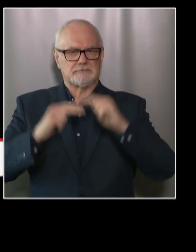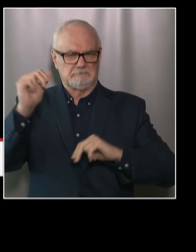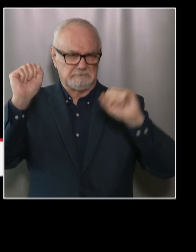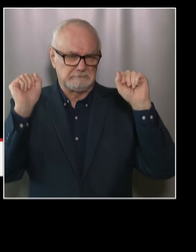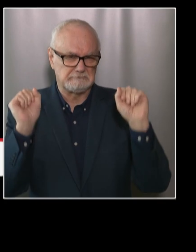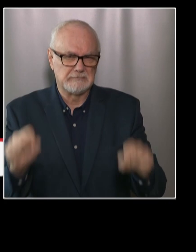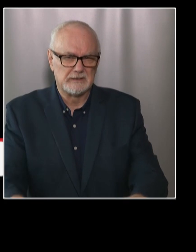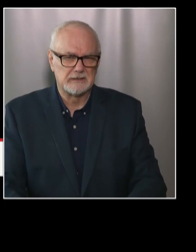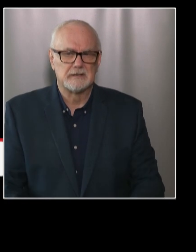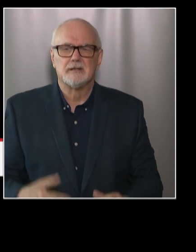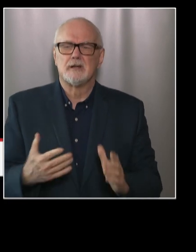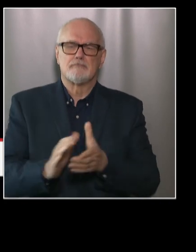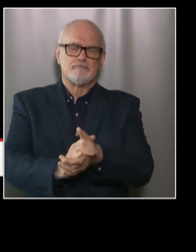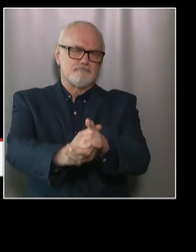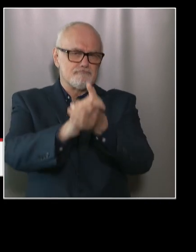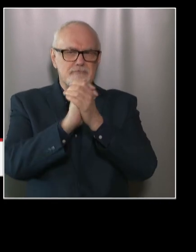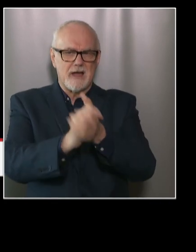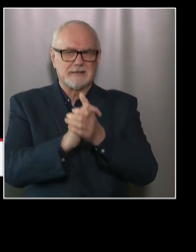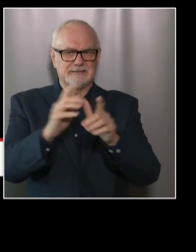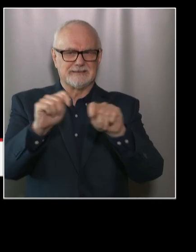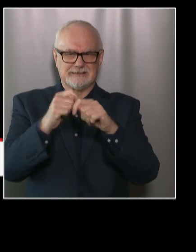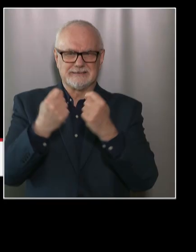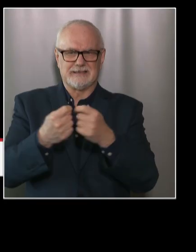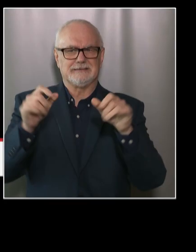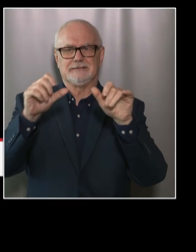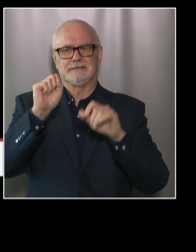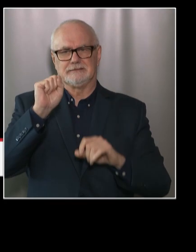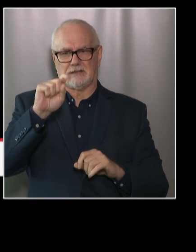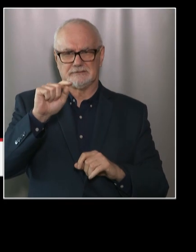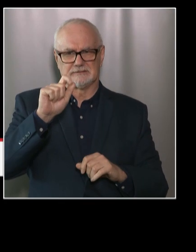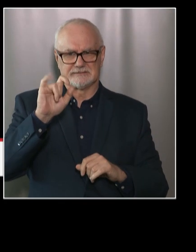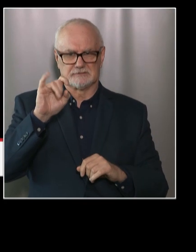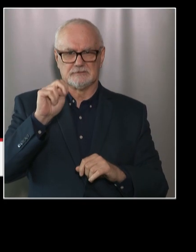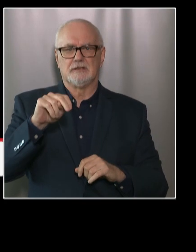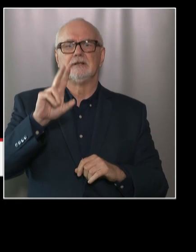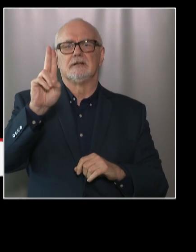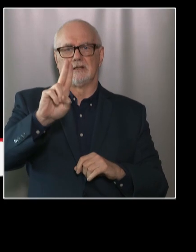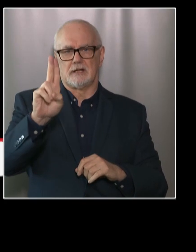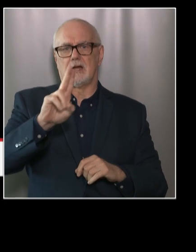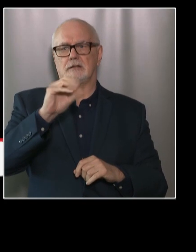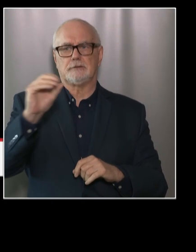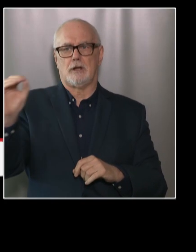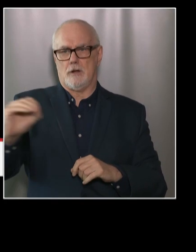for being the district's Elite 8 project for Ward 2.